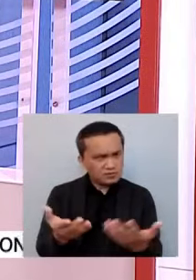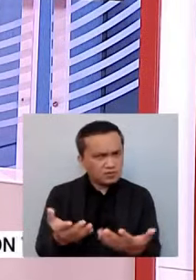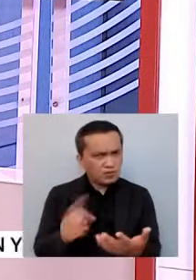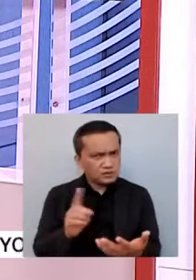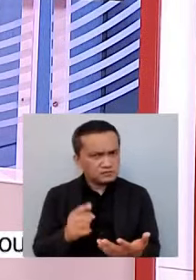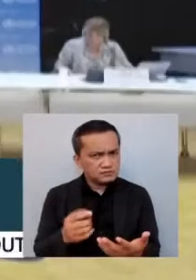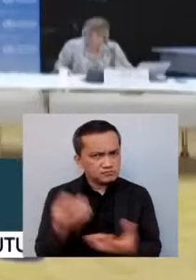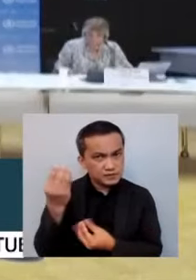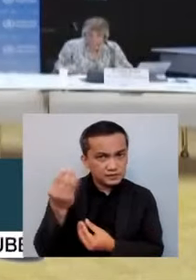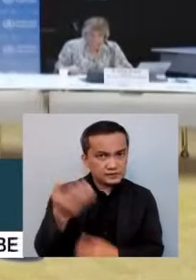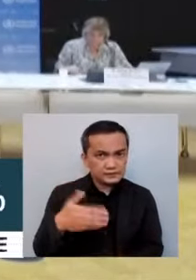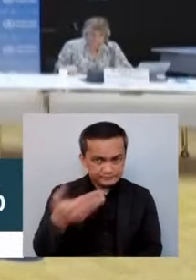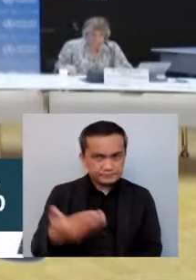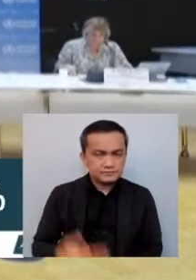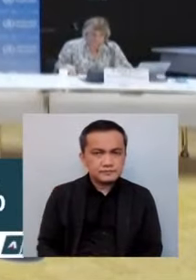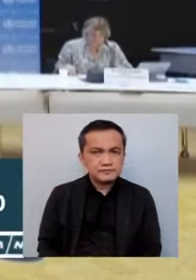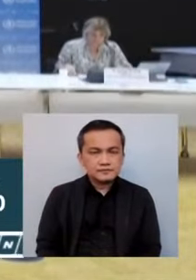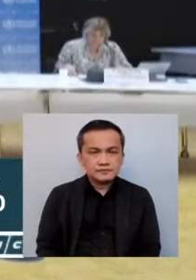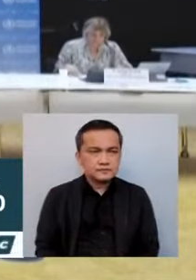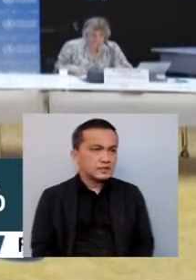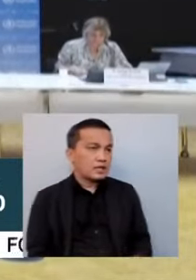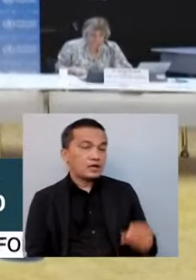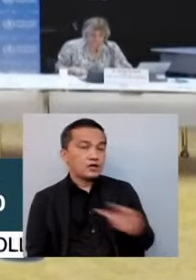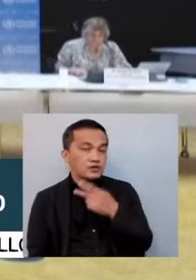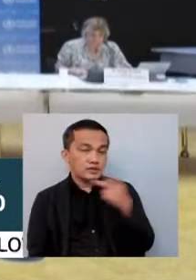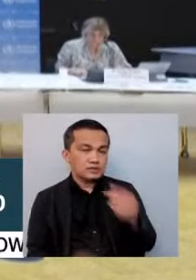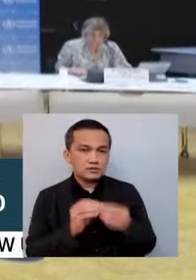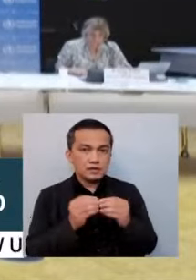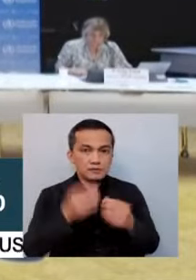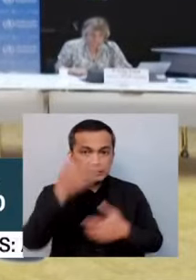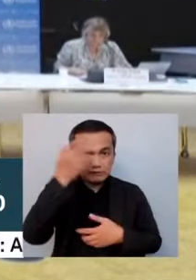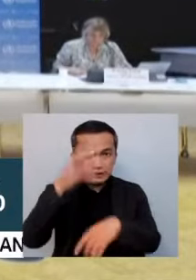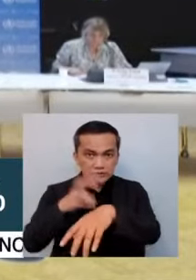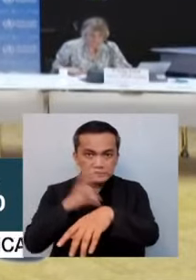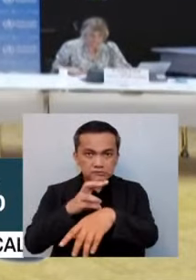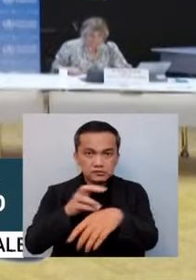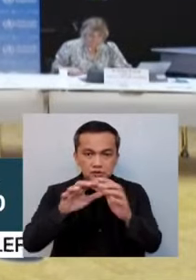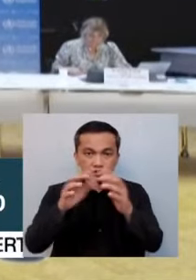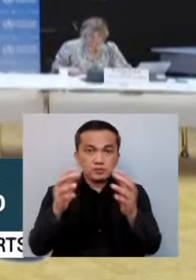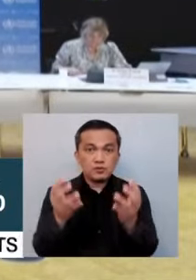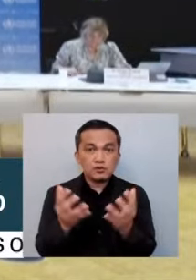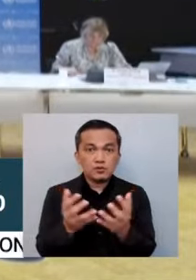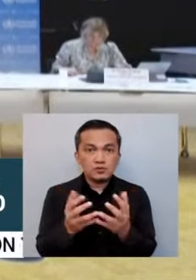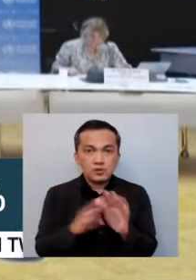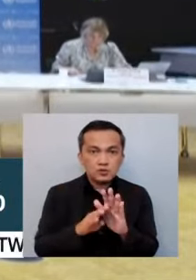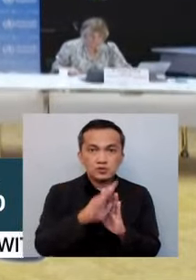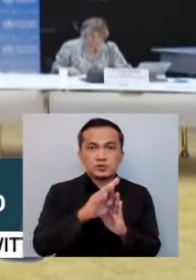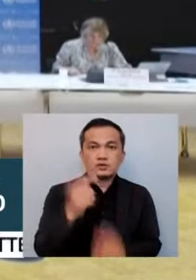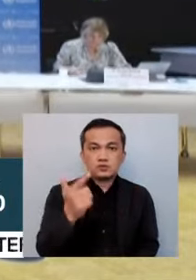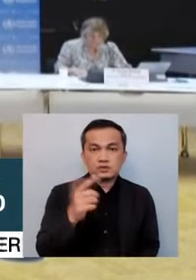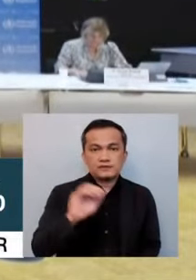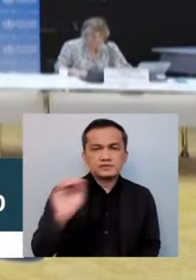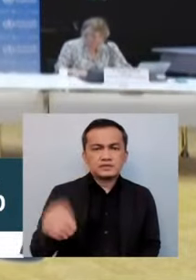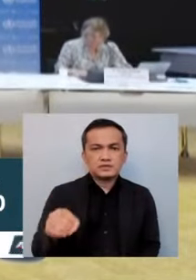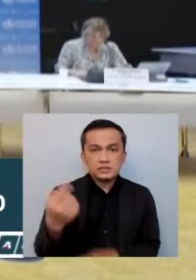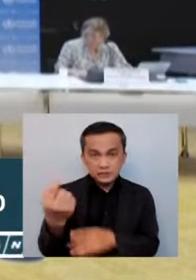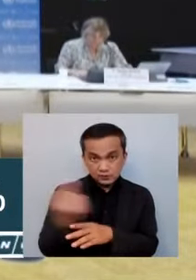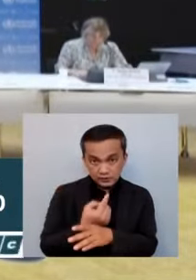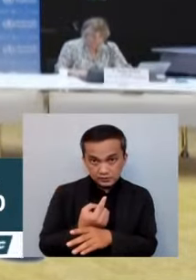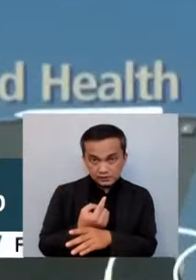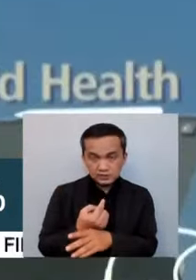us? Carmina, the number of monkeypox cases globally has increased by 20% in the last week. This is according